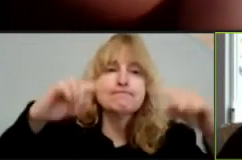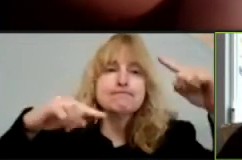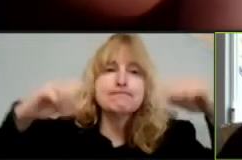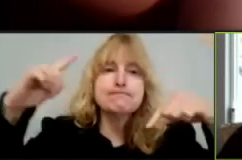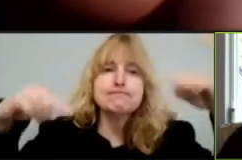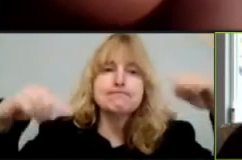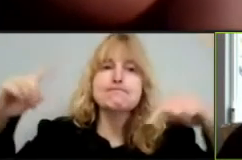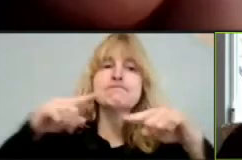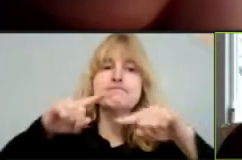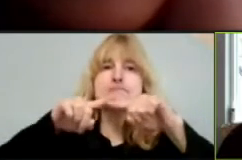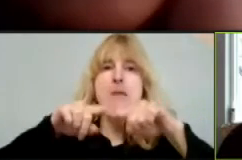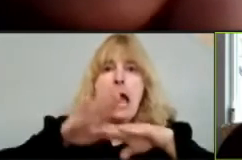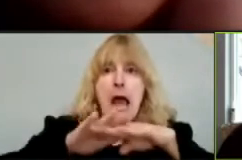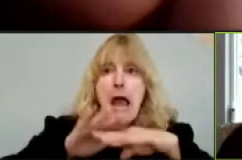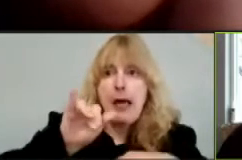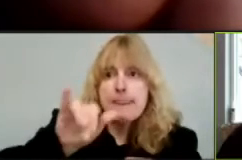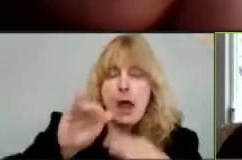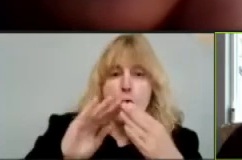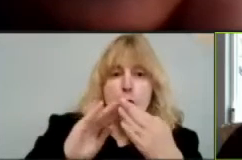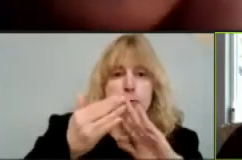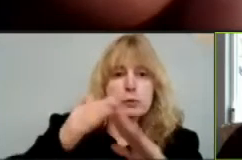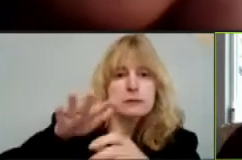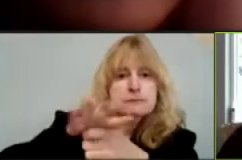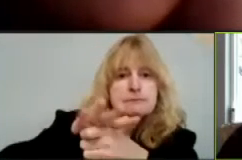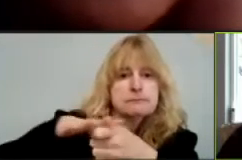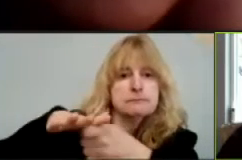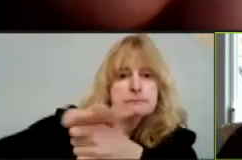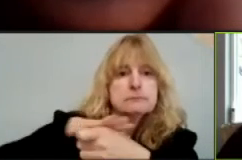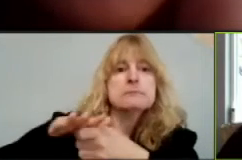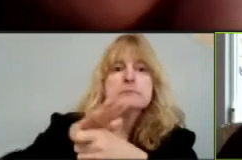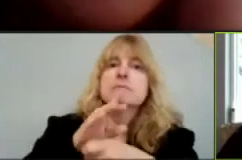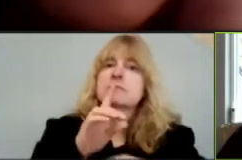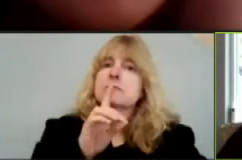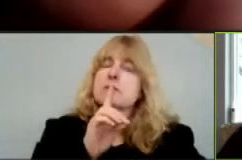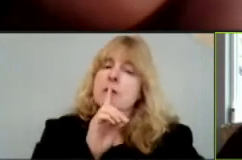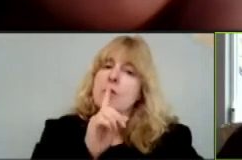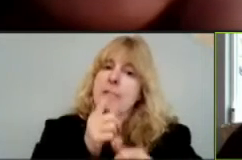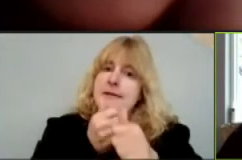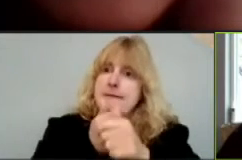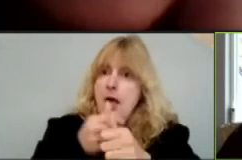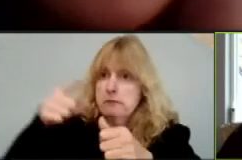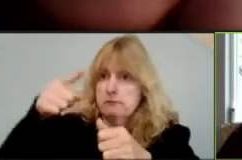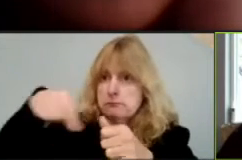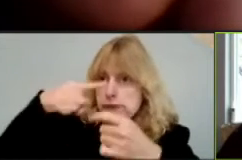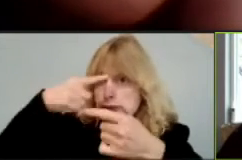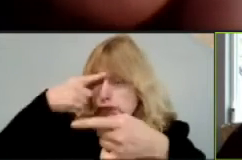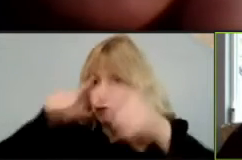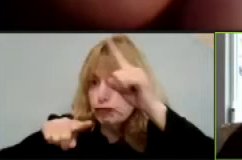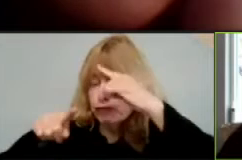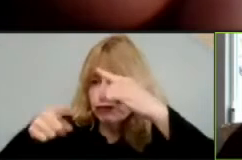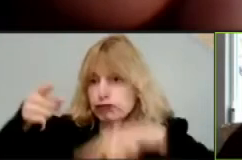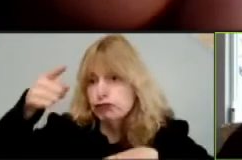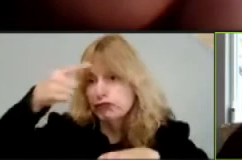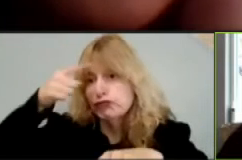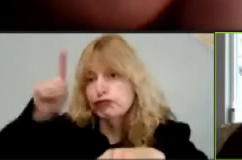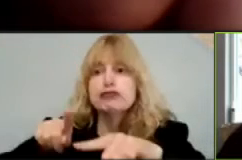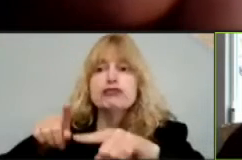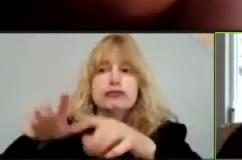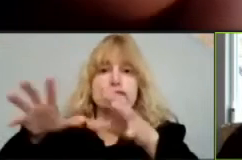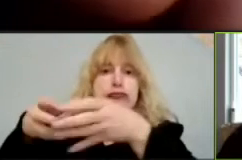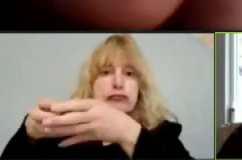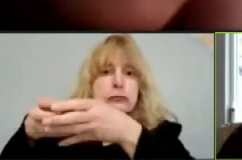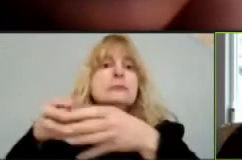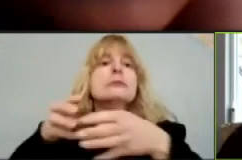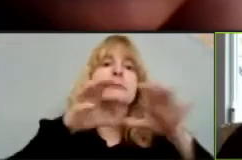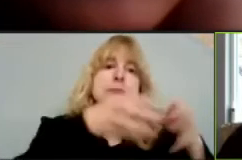to that community. So as I've said before, it's very much a collaborative process. And now once we will